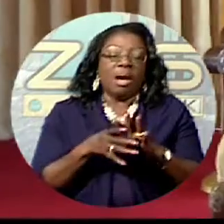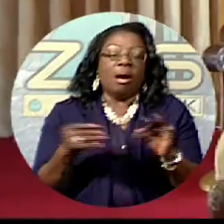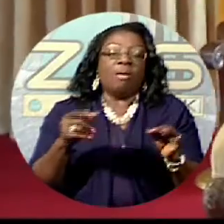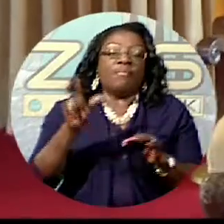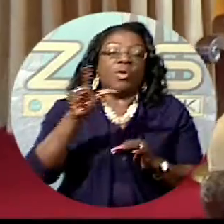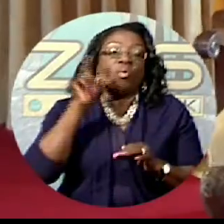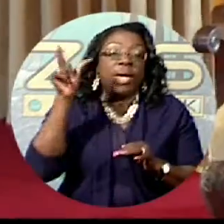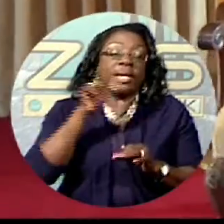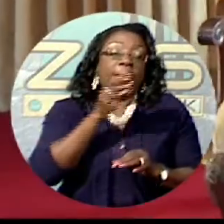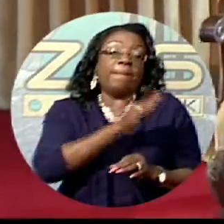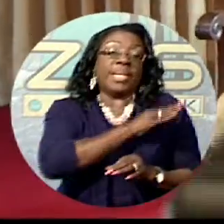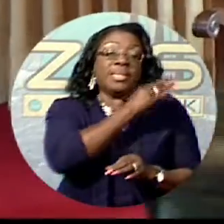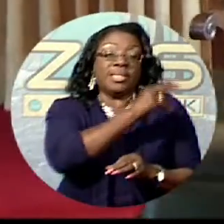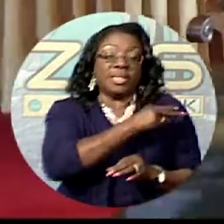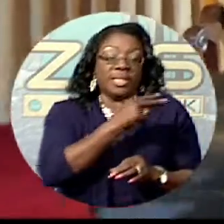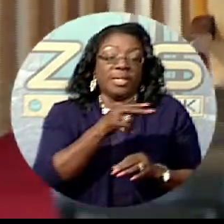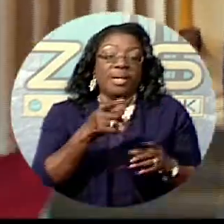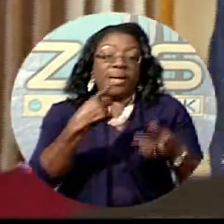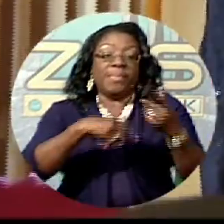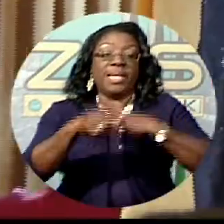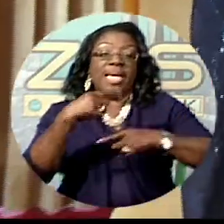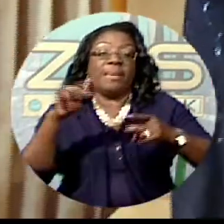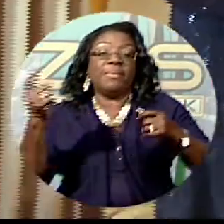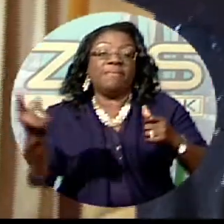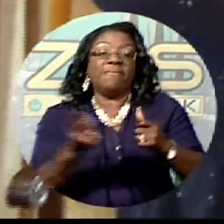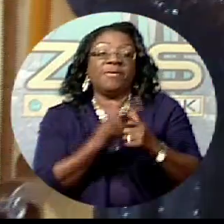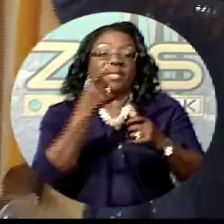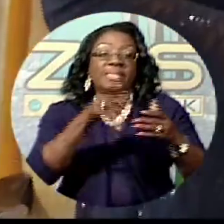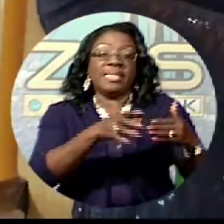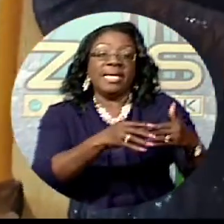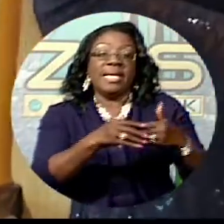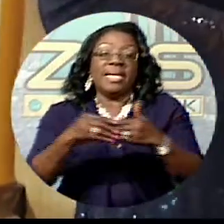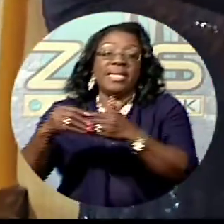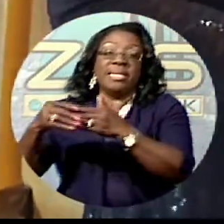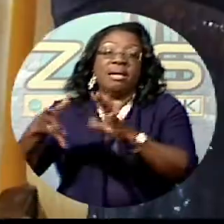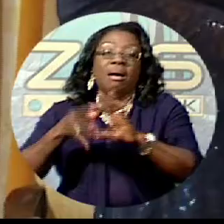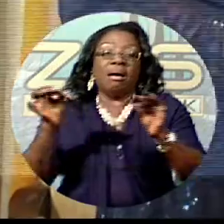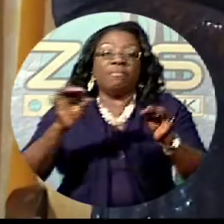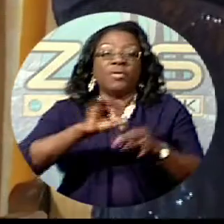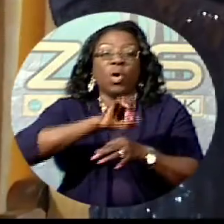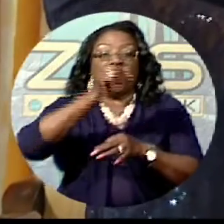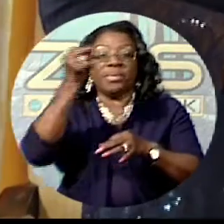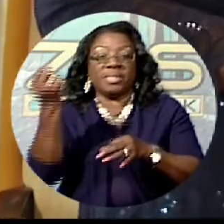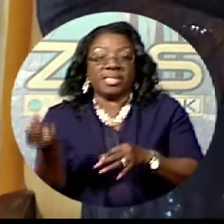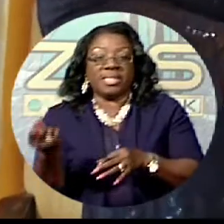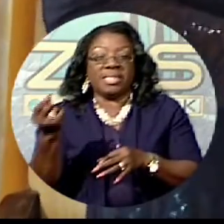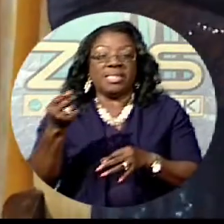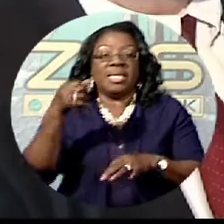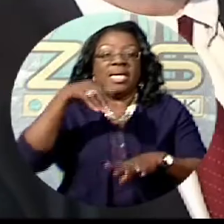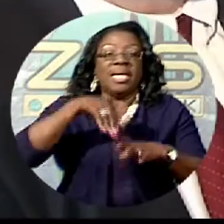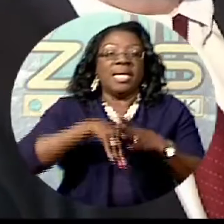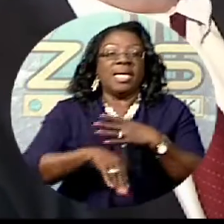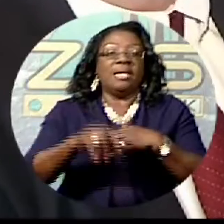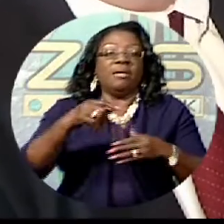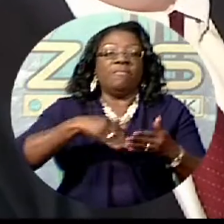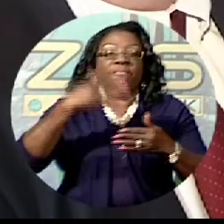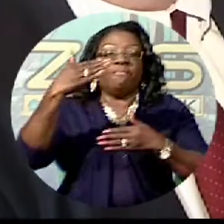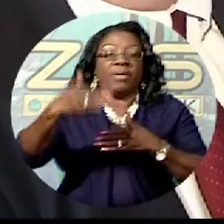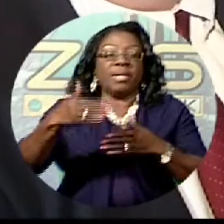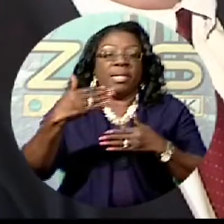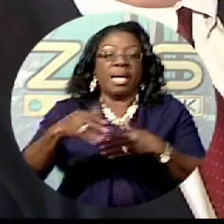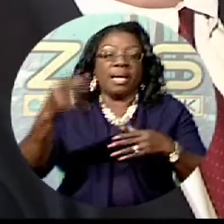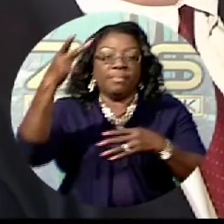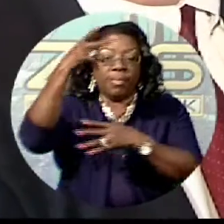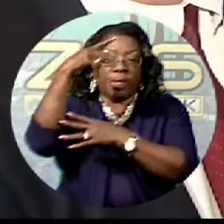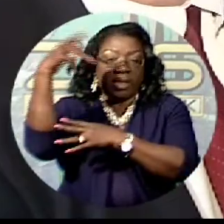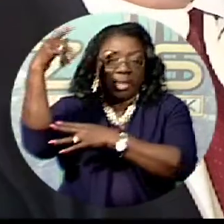female opposition leader in parliament. Butler-Turner says this month marks 15 years since she heeded the call to enter frontline politics,